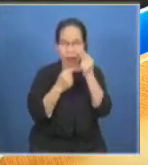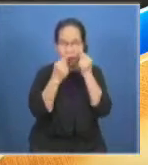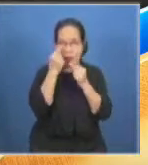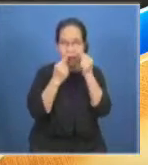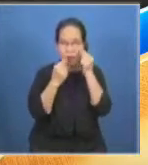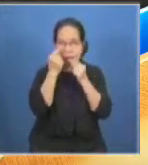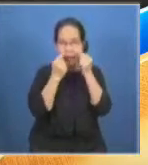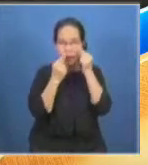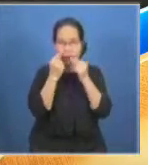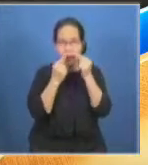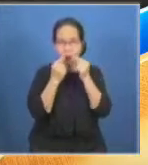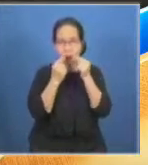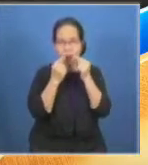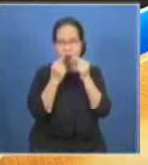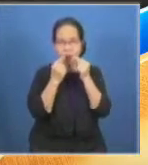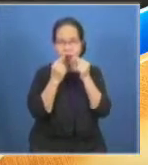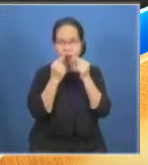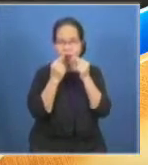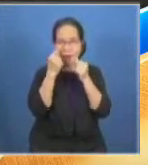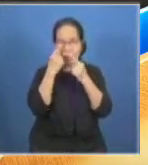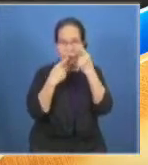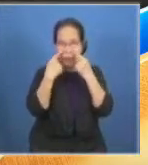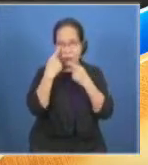day with tears.